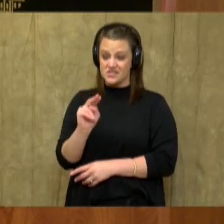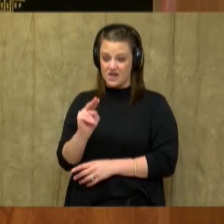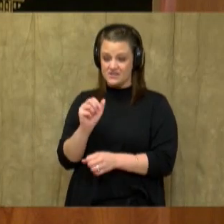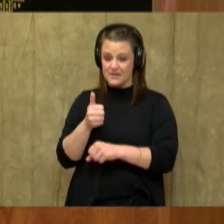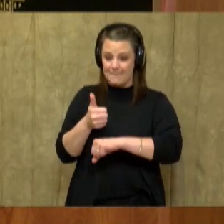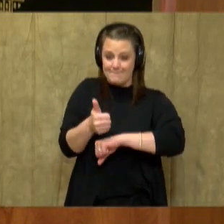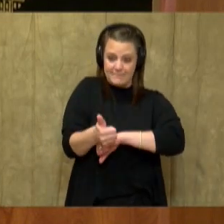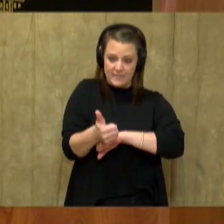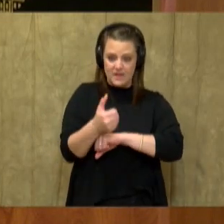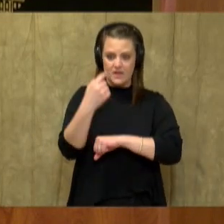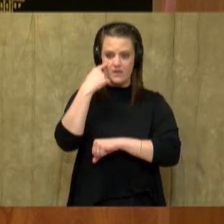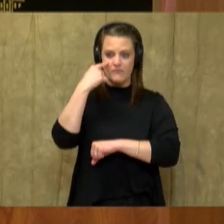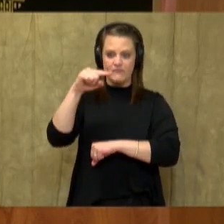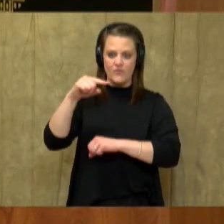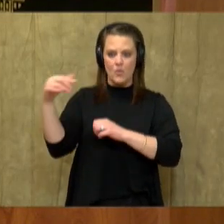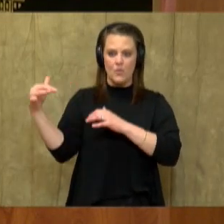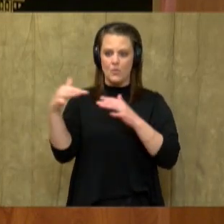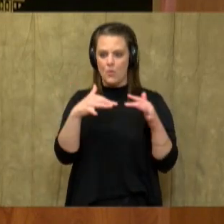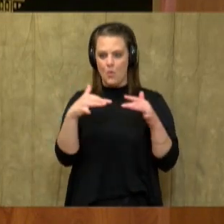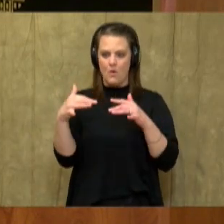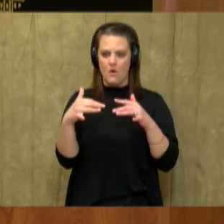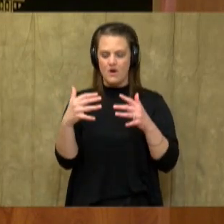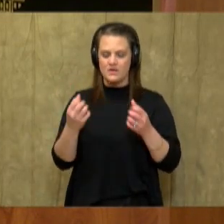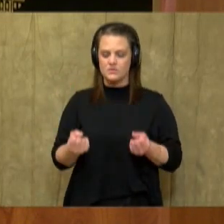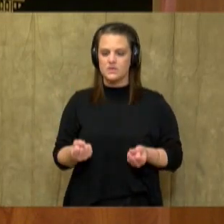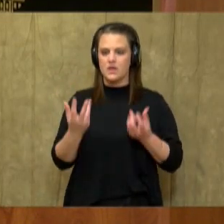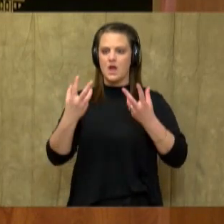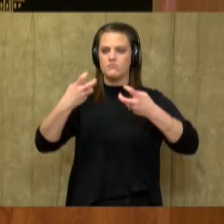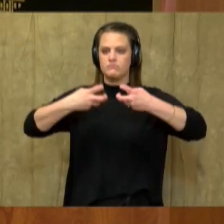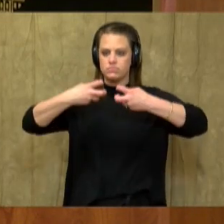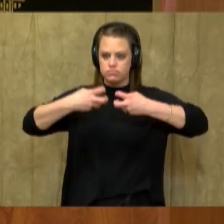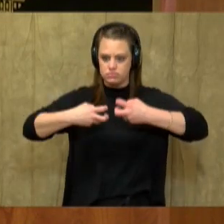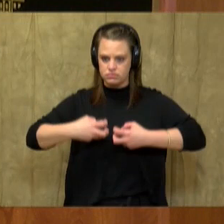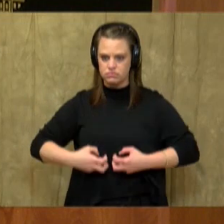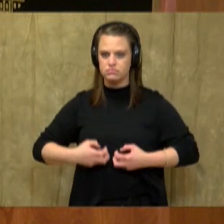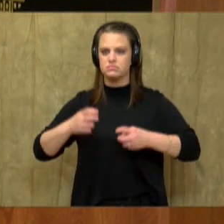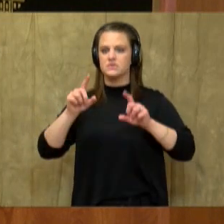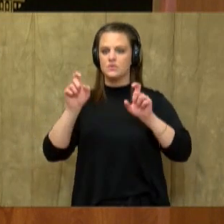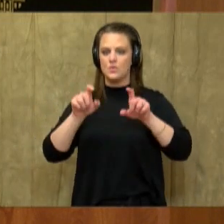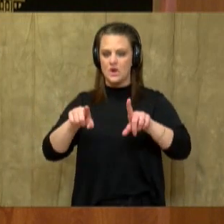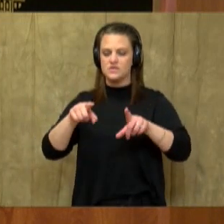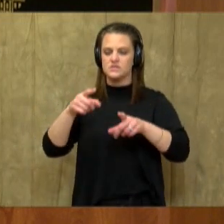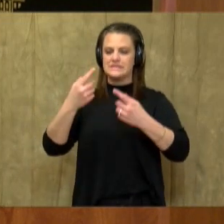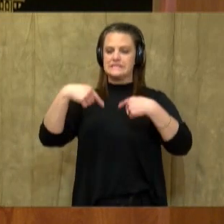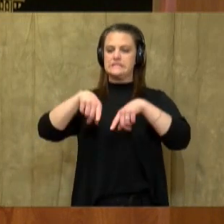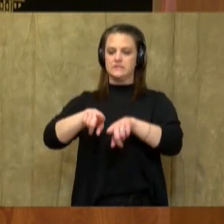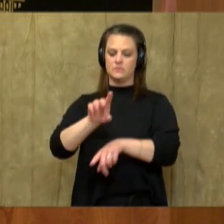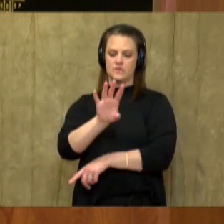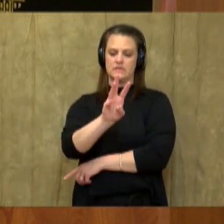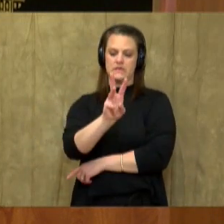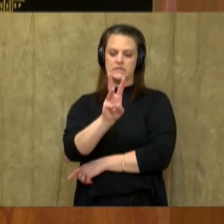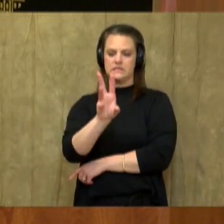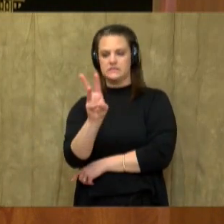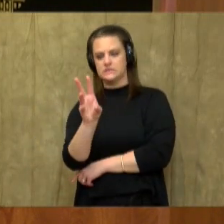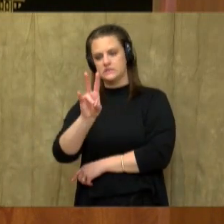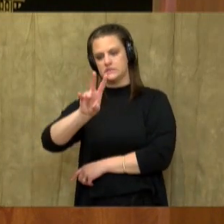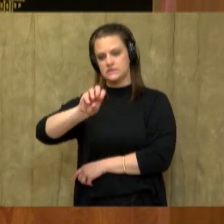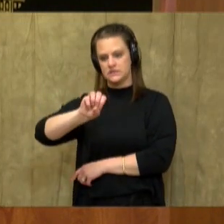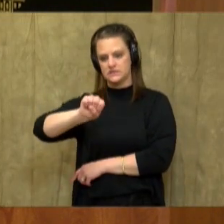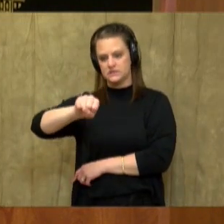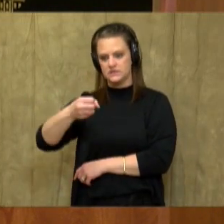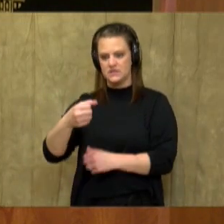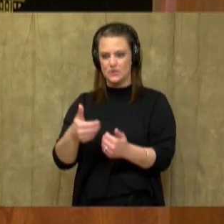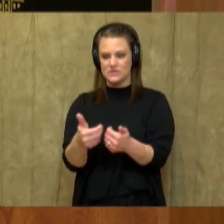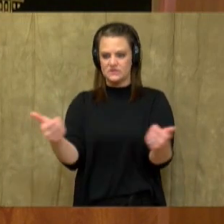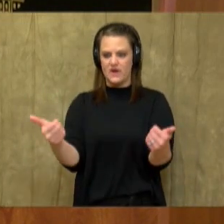the Vietnam War? And there was a lot of turmoil and there was a lot of questions about that in the 1960s, because remember, I want you to get this, that there was a